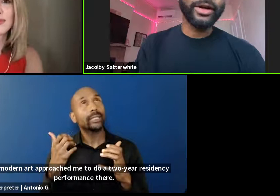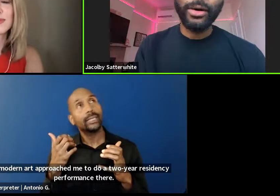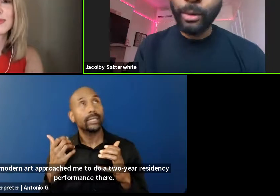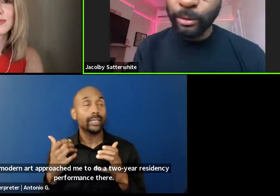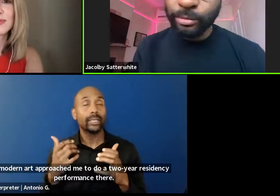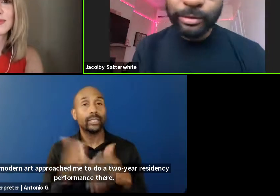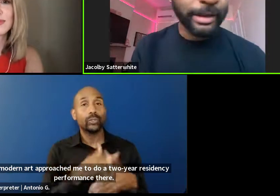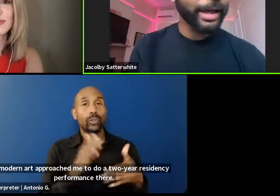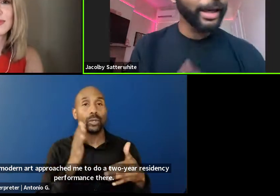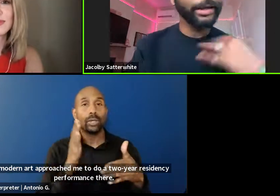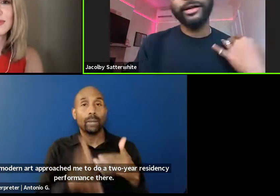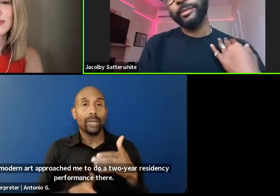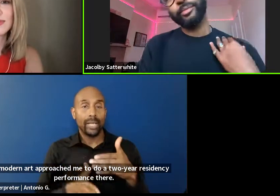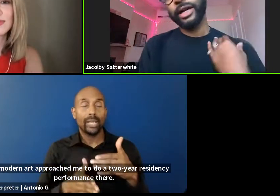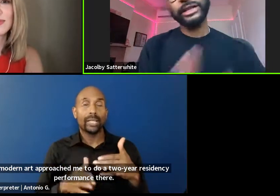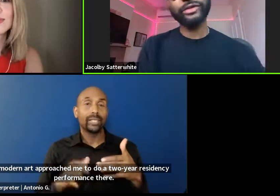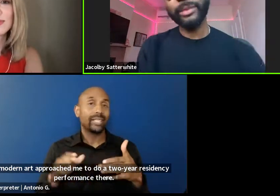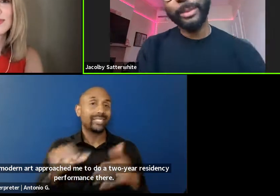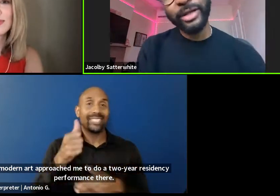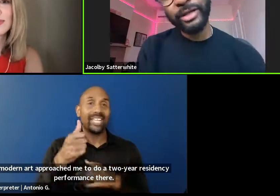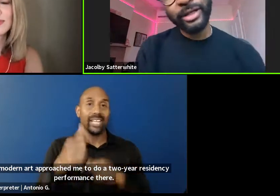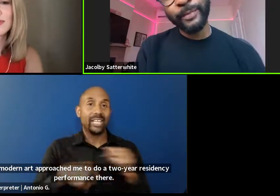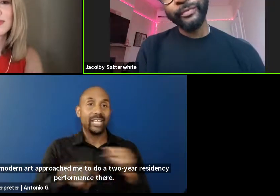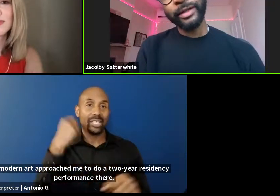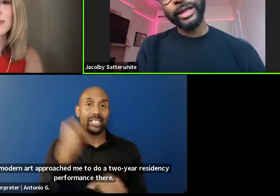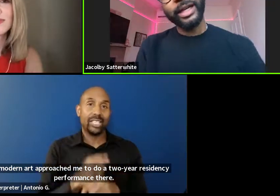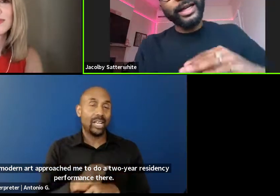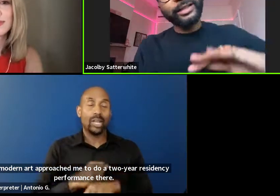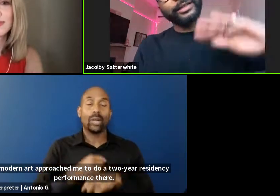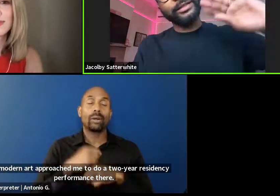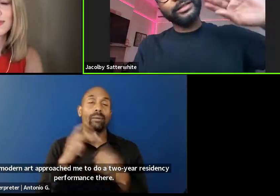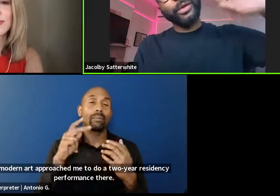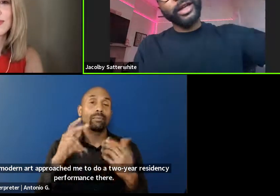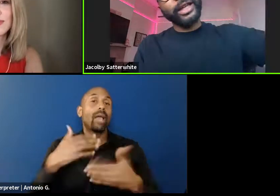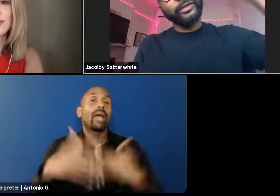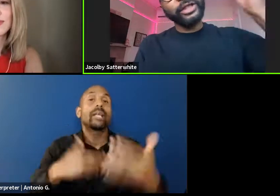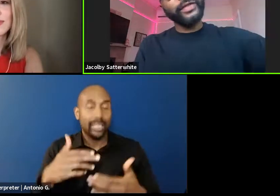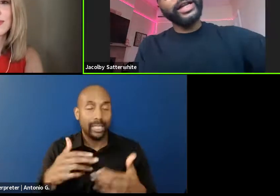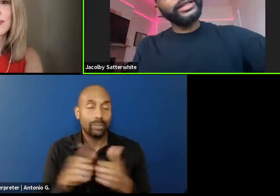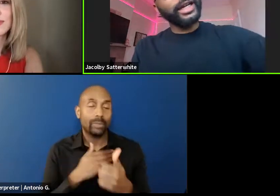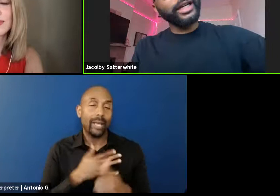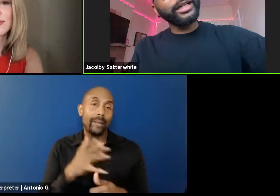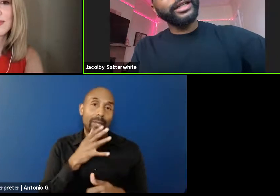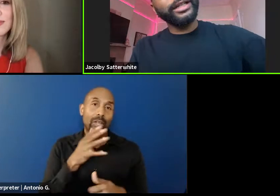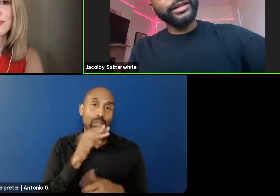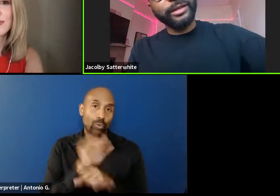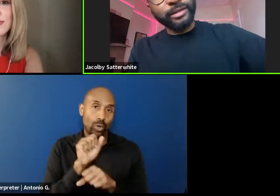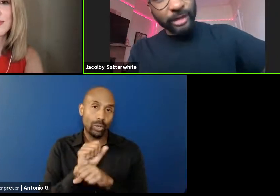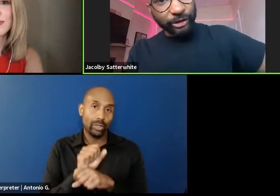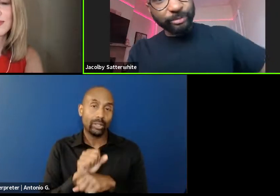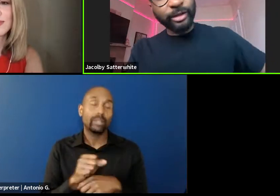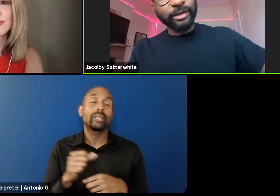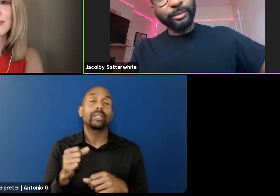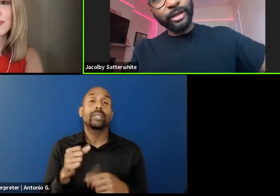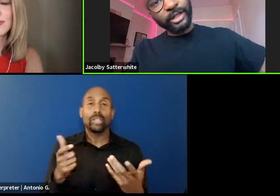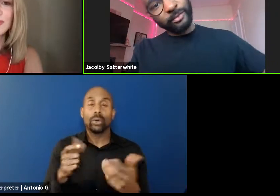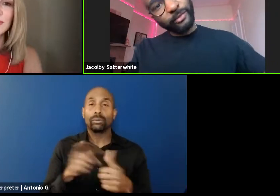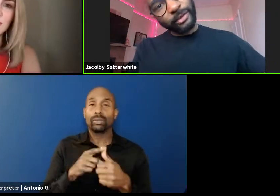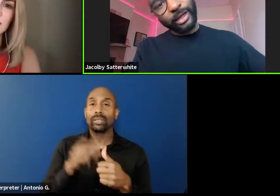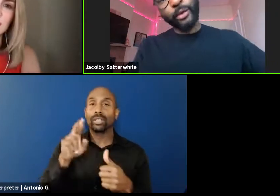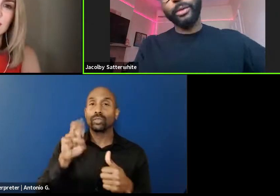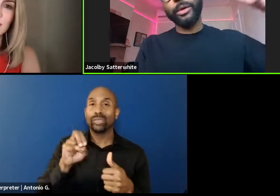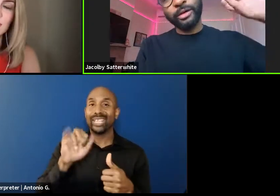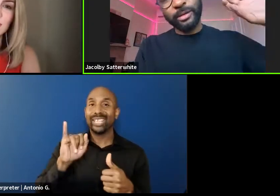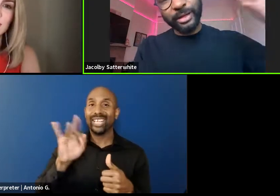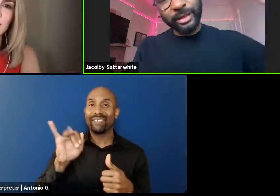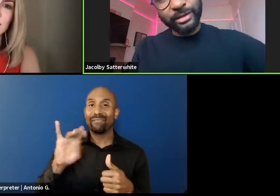complete this whole decade long process with my mother, and where like Reifying Desire and Country Ball and projects